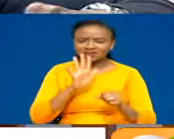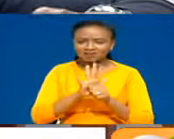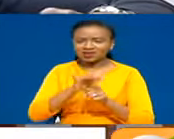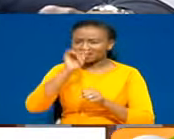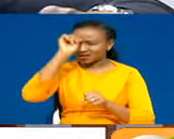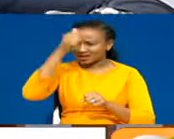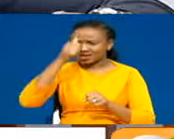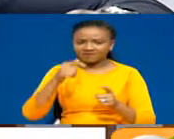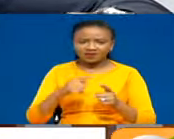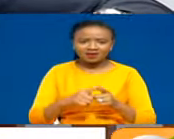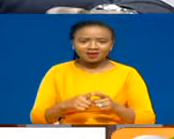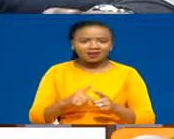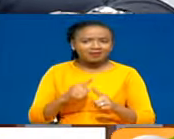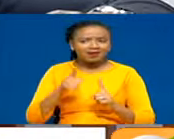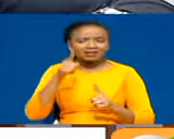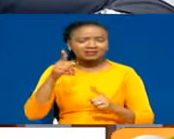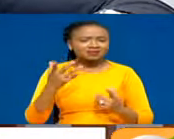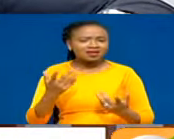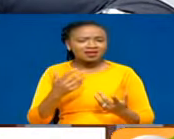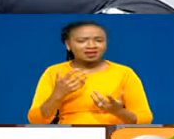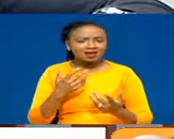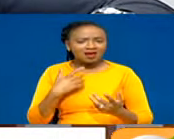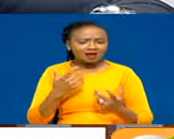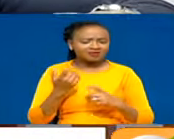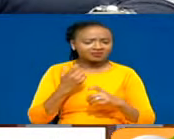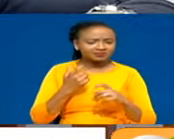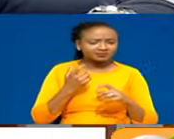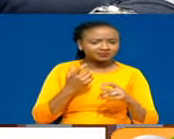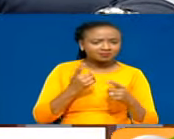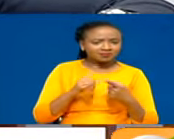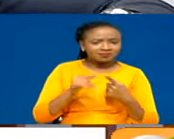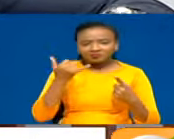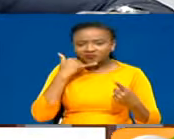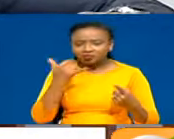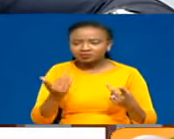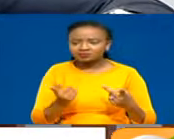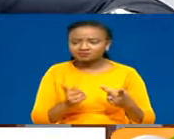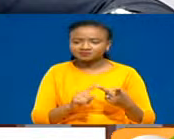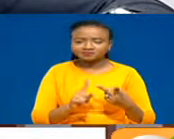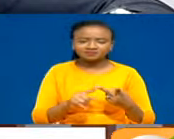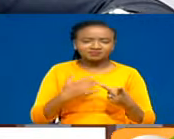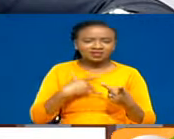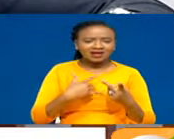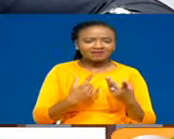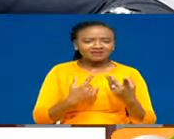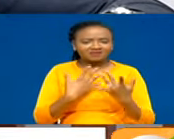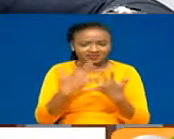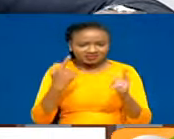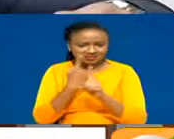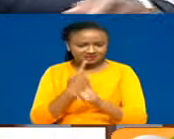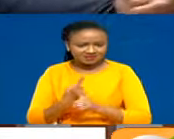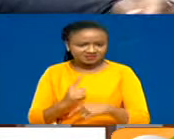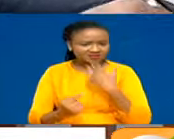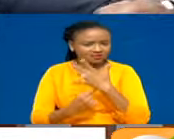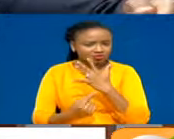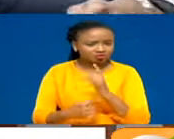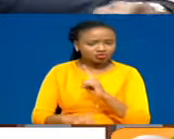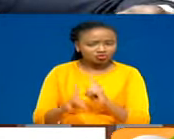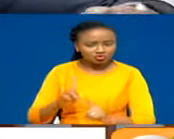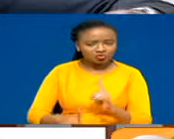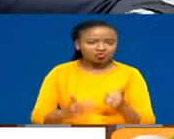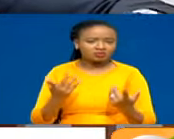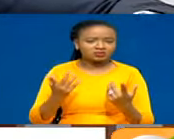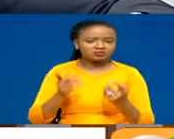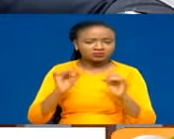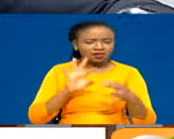and they have more access than we did. Yeah, they have these phones. They can do many things online. Yeah, they can network